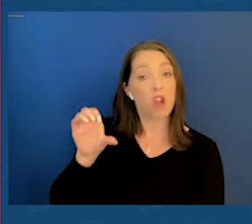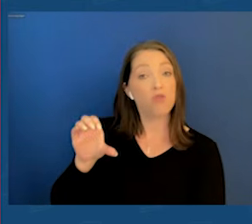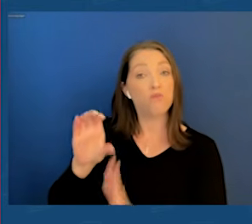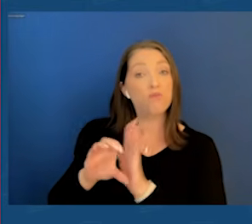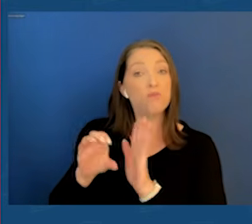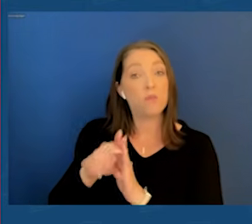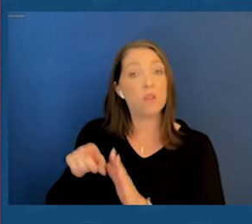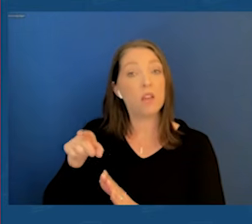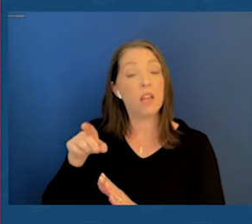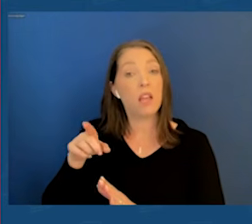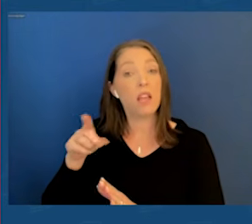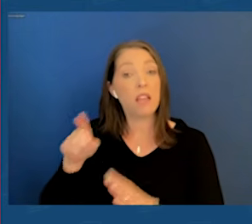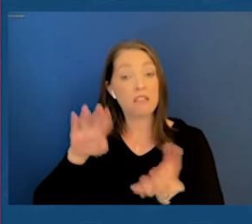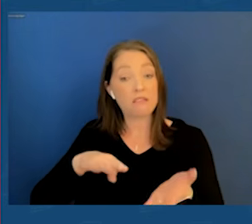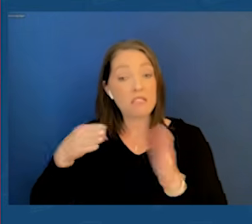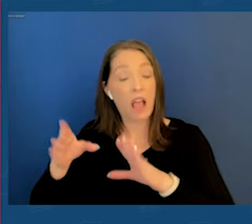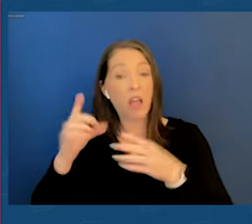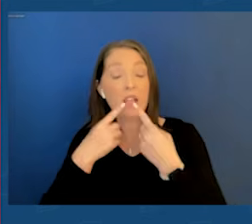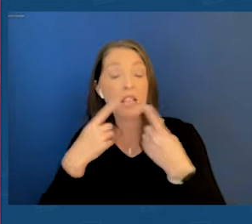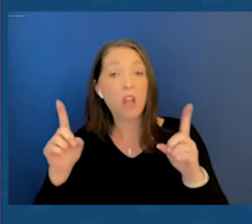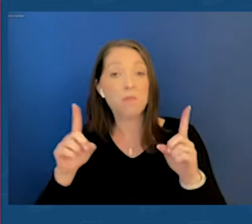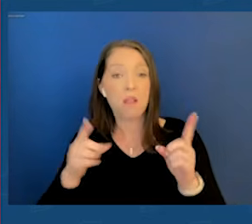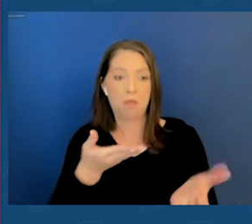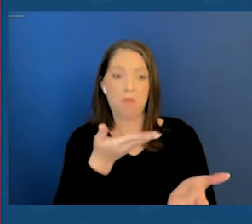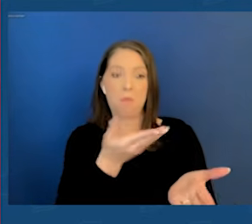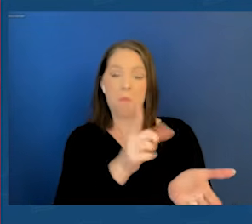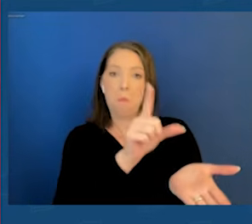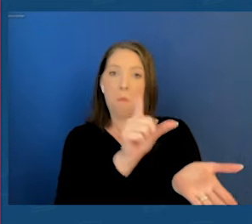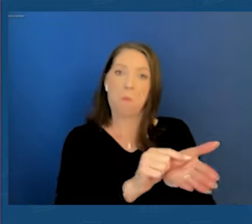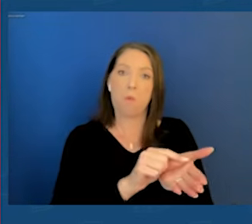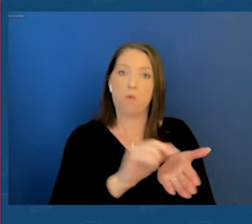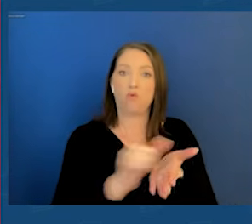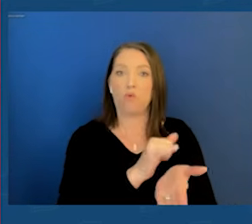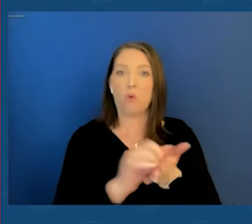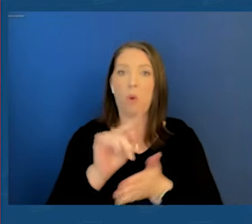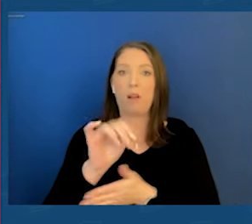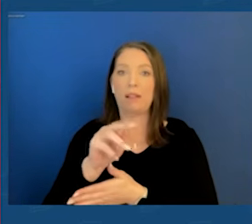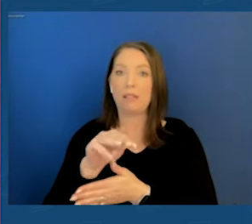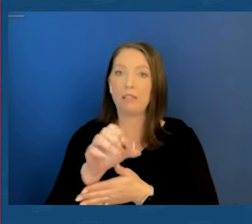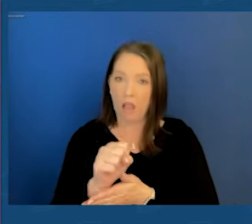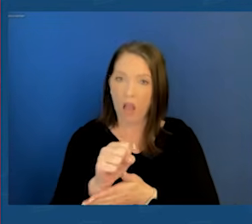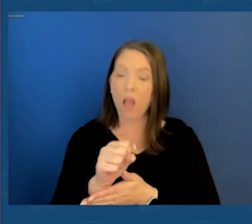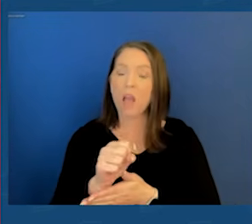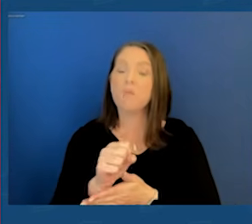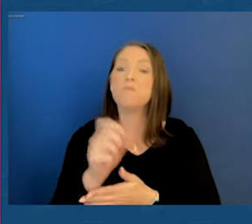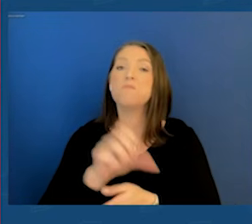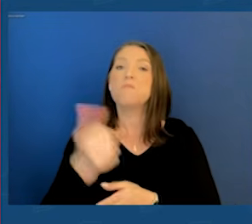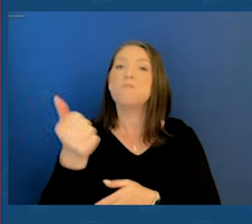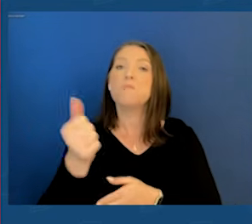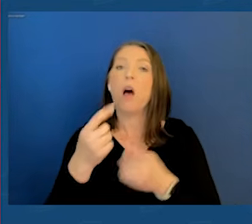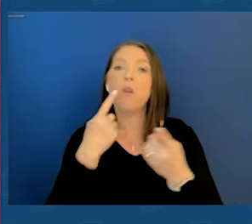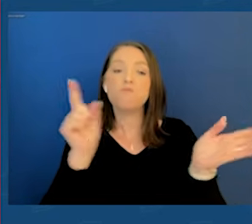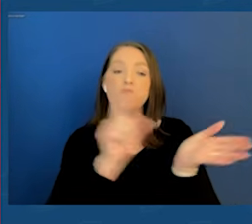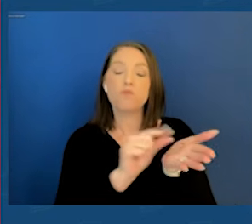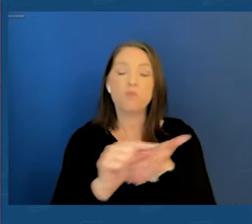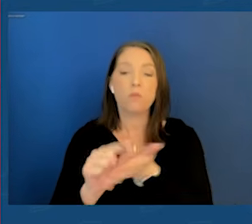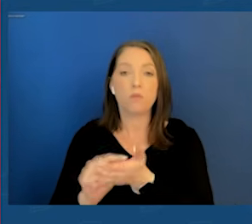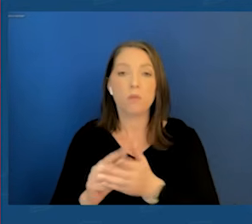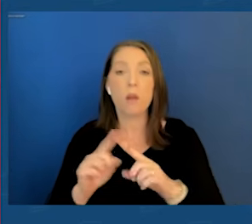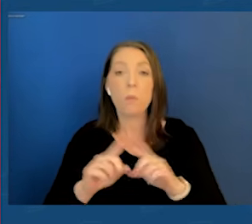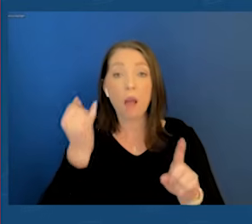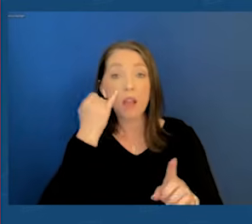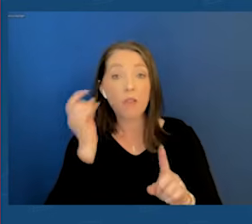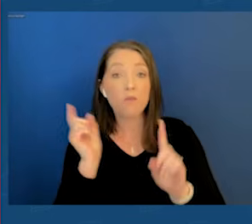was in the New York Times and other prominent newspapers across the country. But if you went to go visit his burial ground